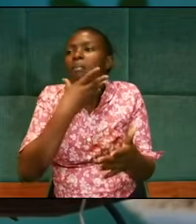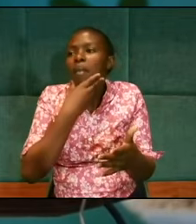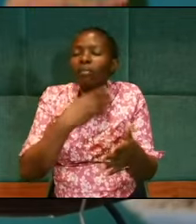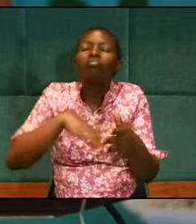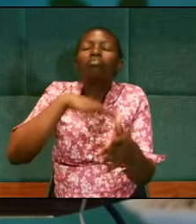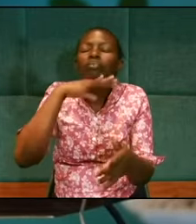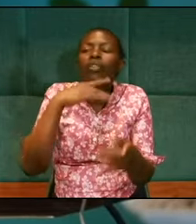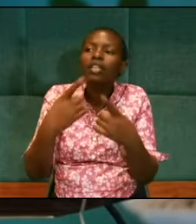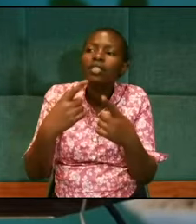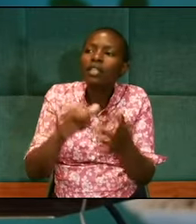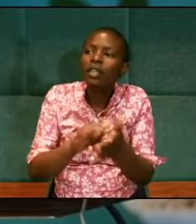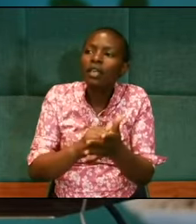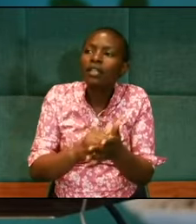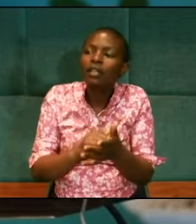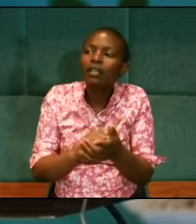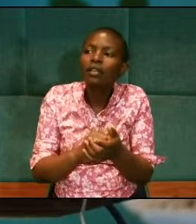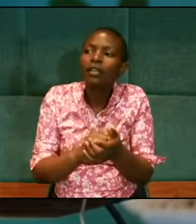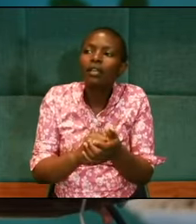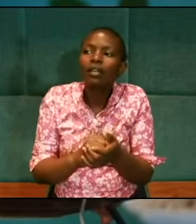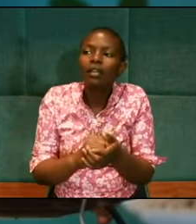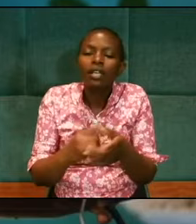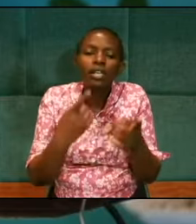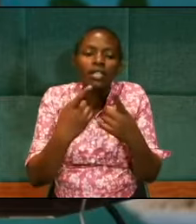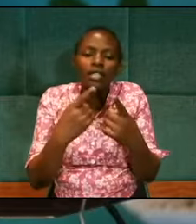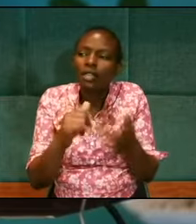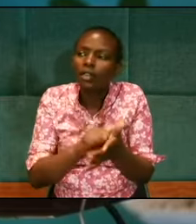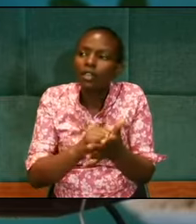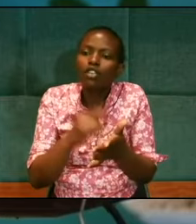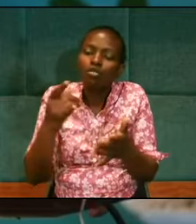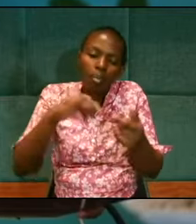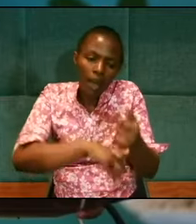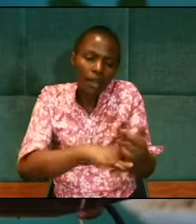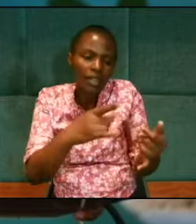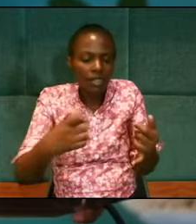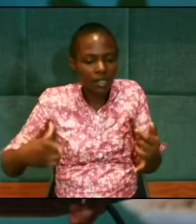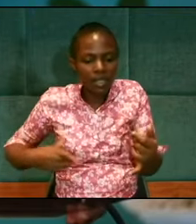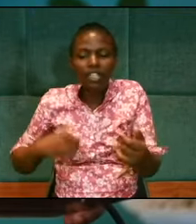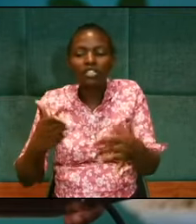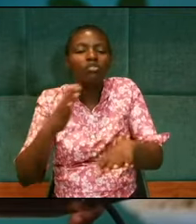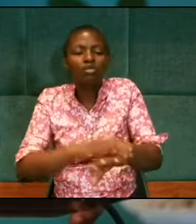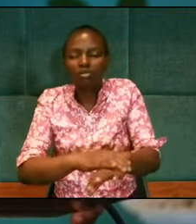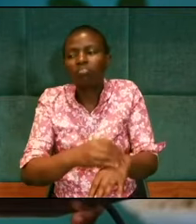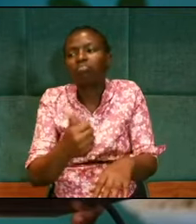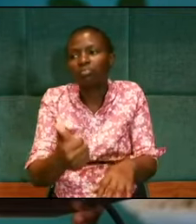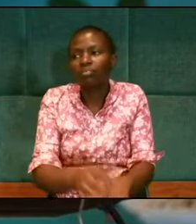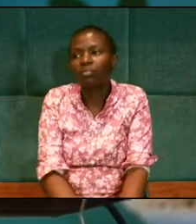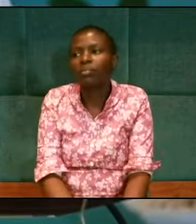says, you should call me. I came. I don't know her, but marry that girl. She's good.